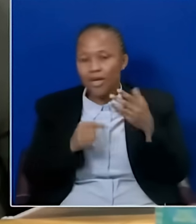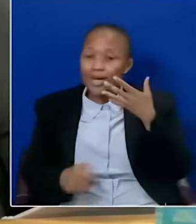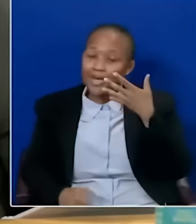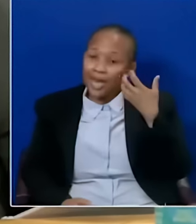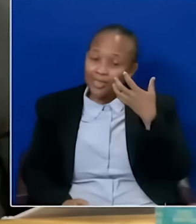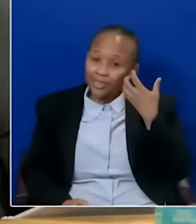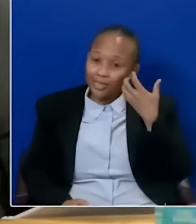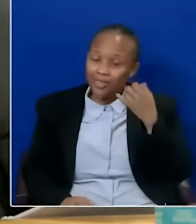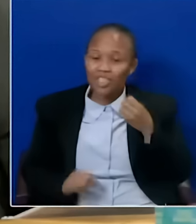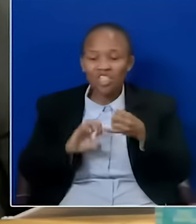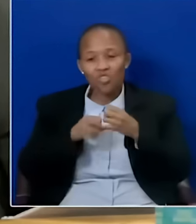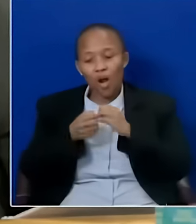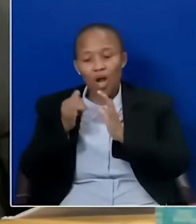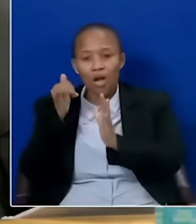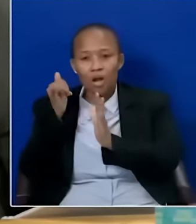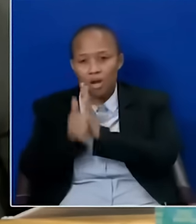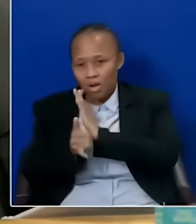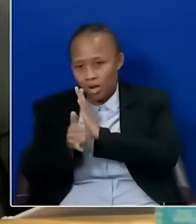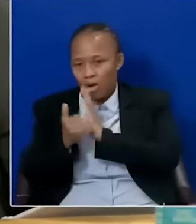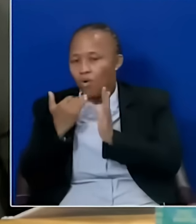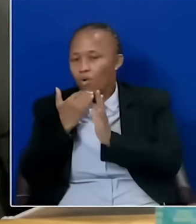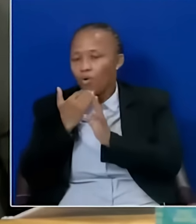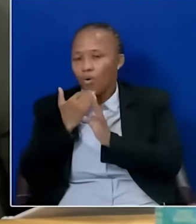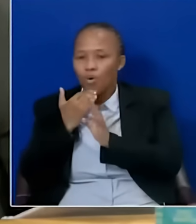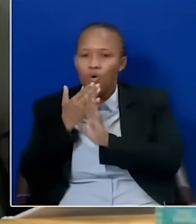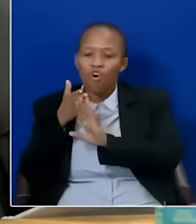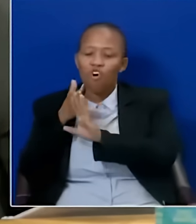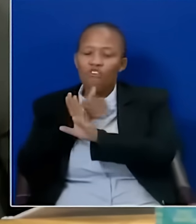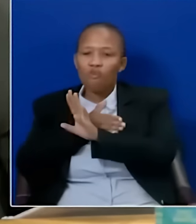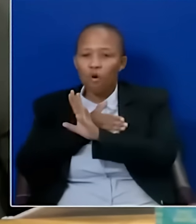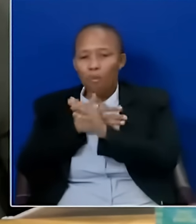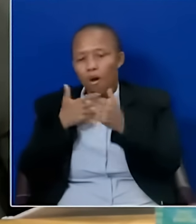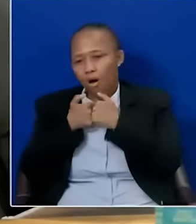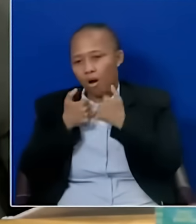his former girlfriend, Tebogo Thobejane.